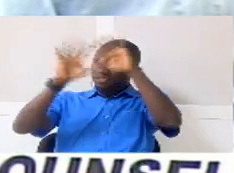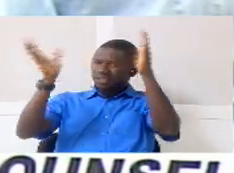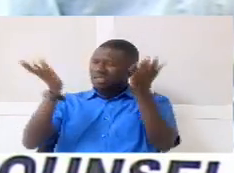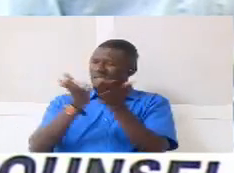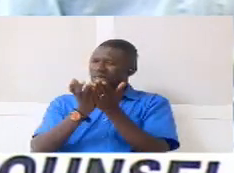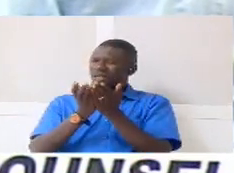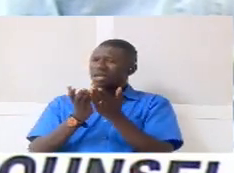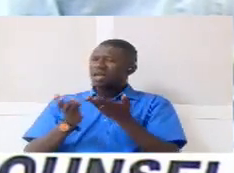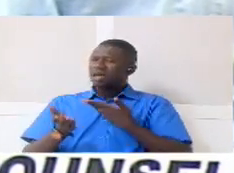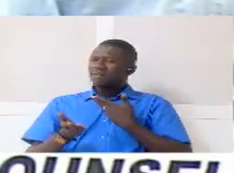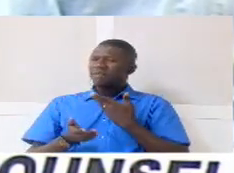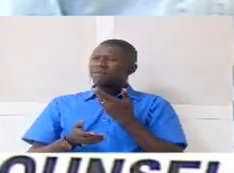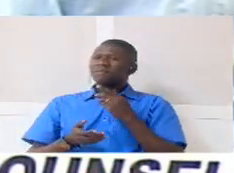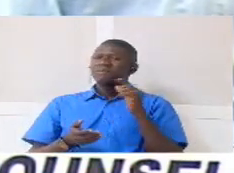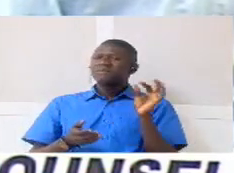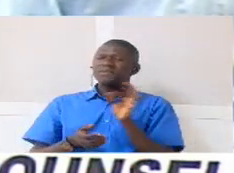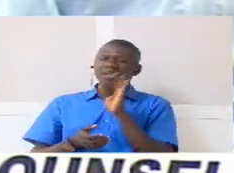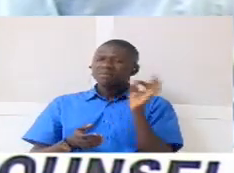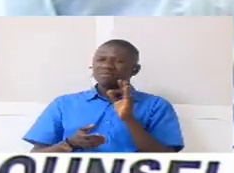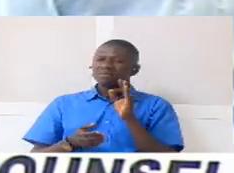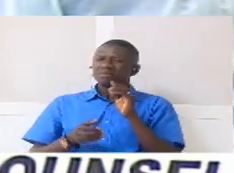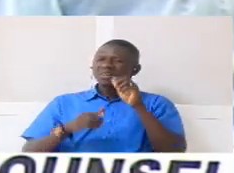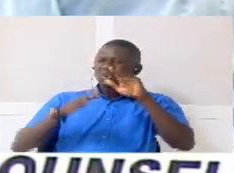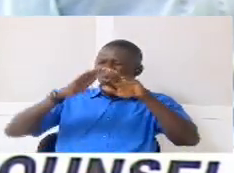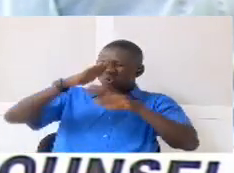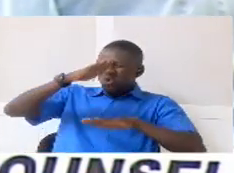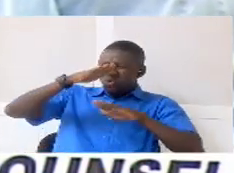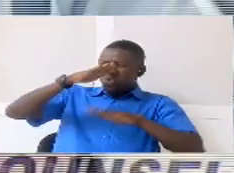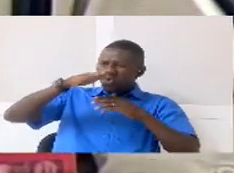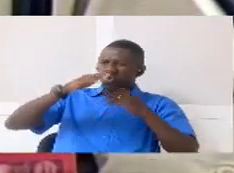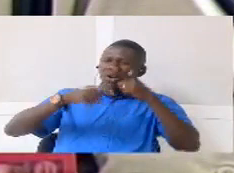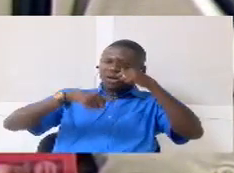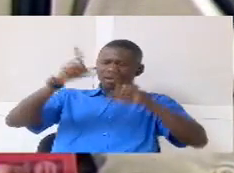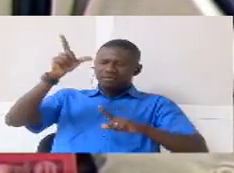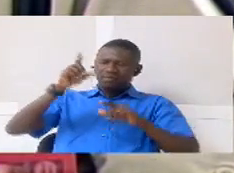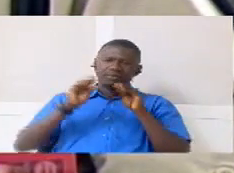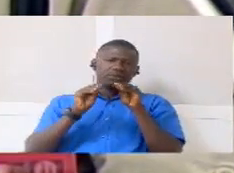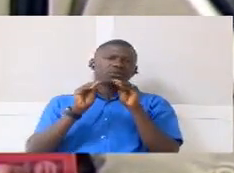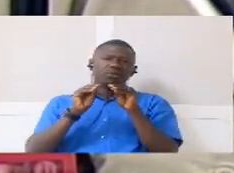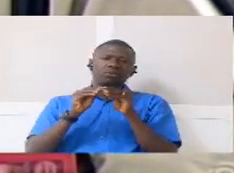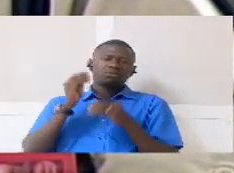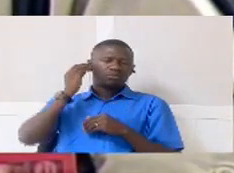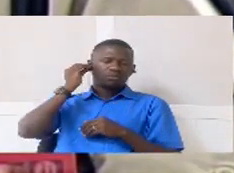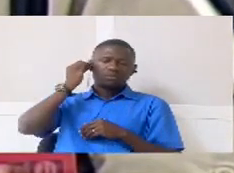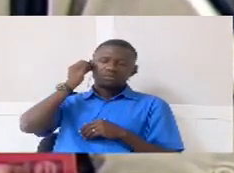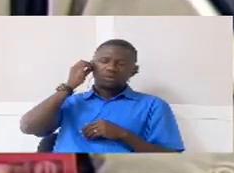Mostly, the highest level would be secondary school. Is that not the case?